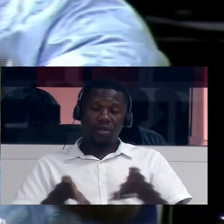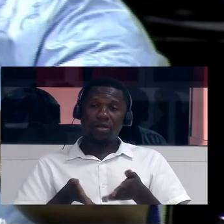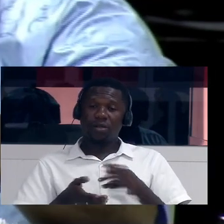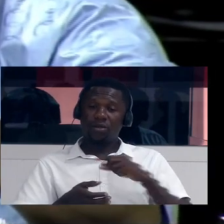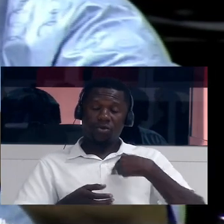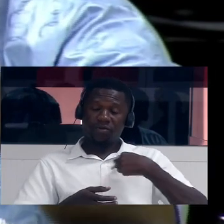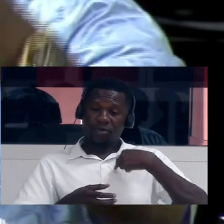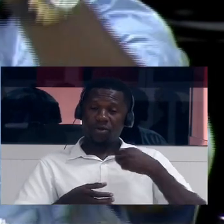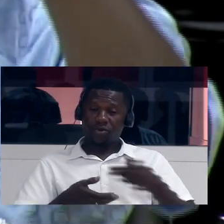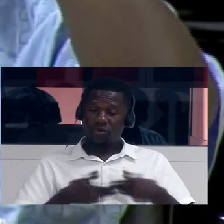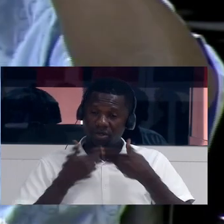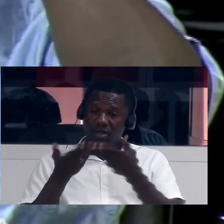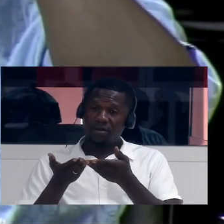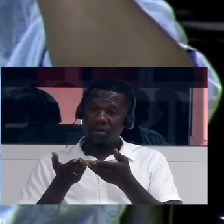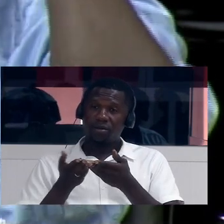give evidence.